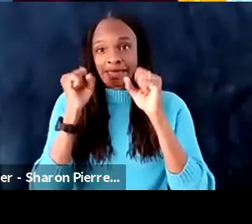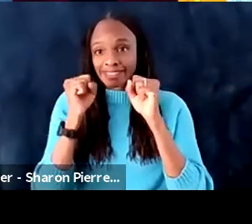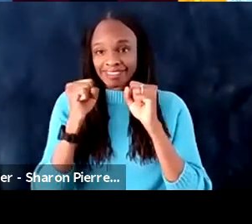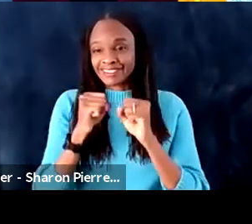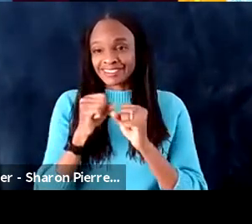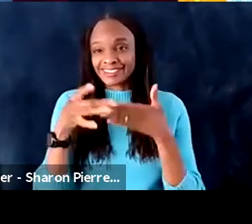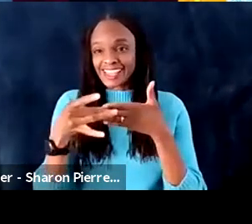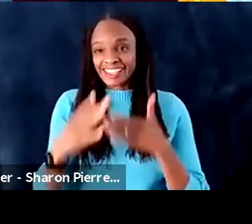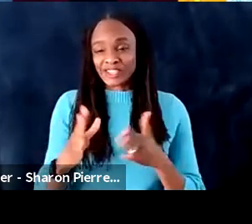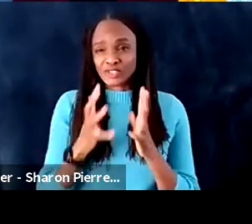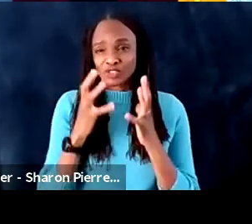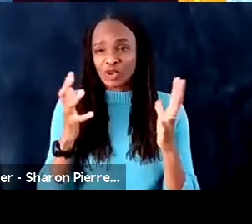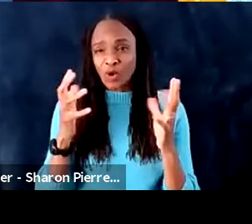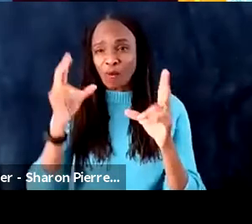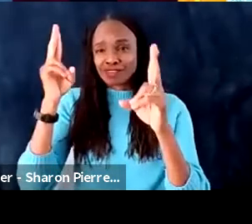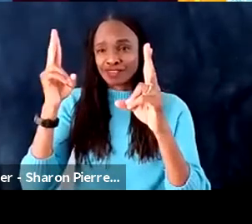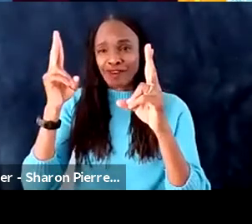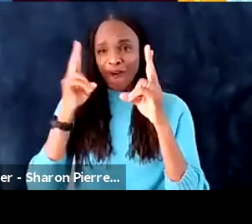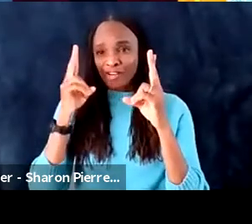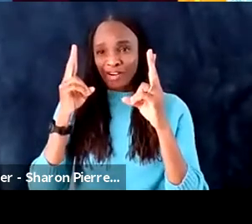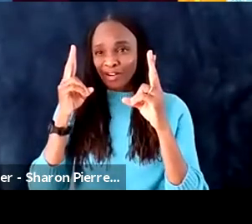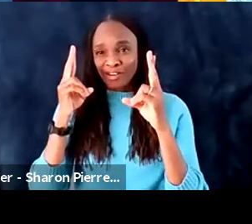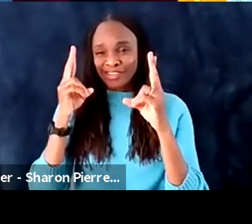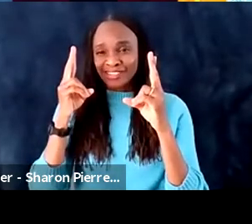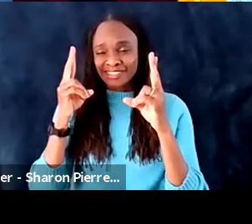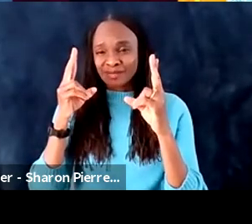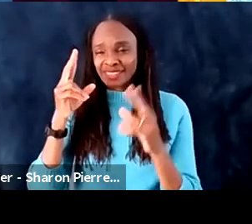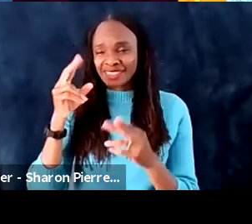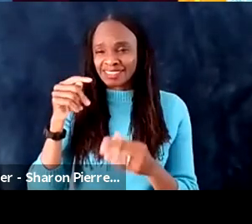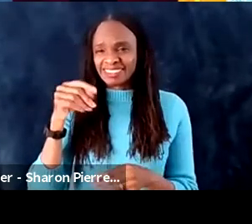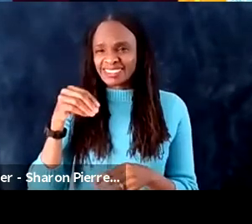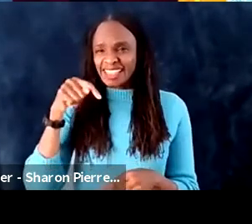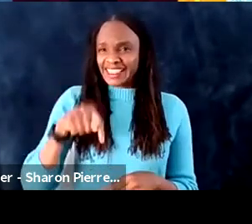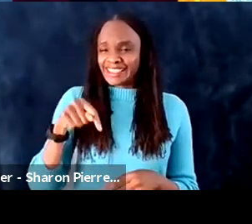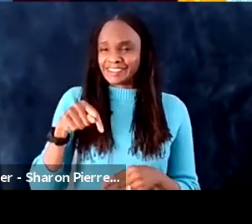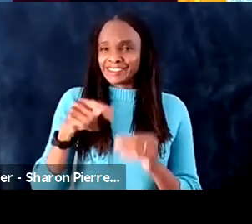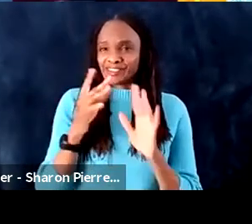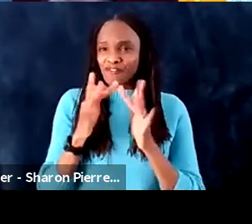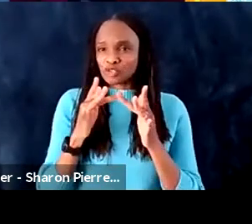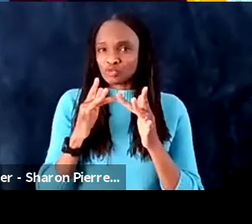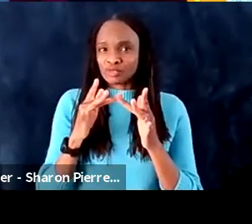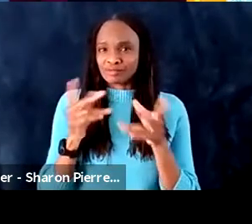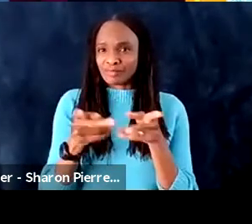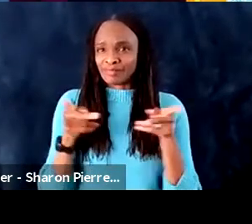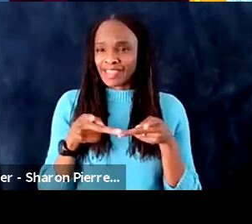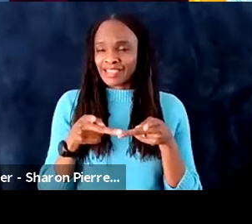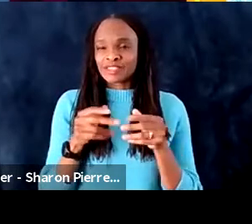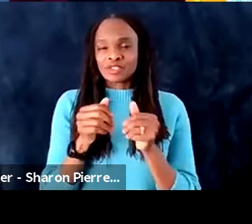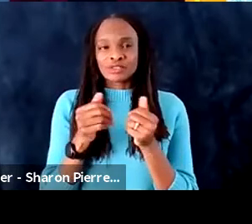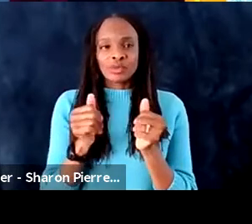so honored to be, in this kind of virtual setting with what